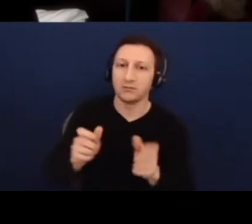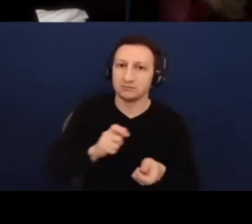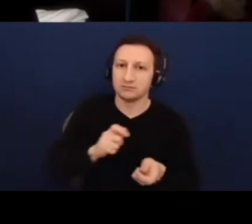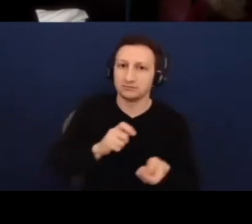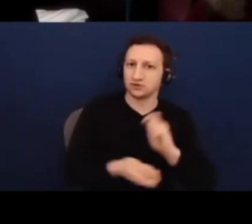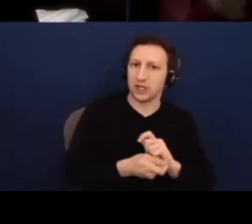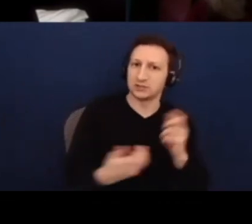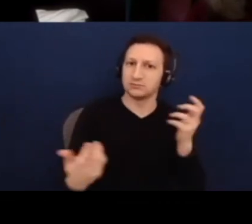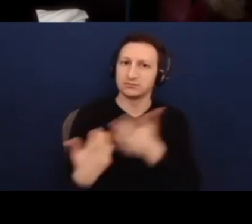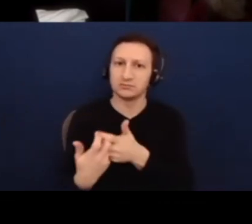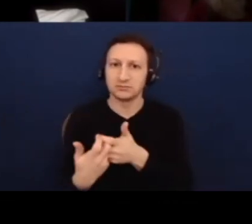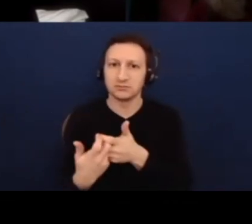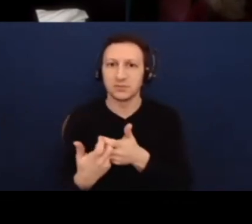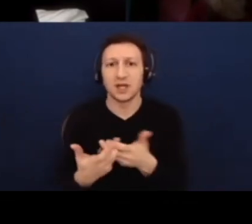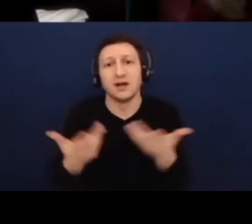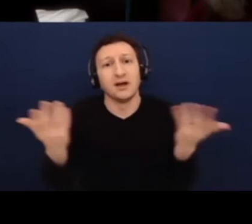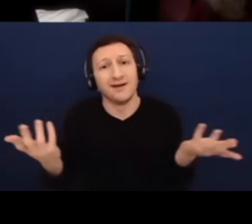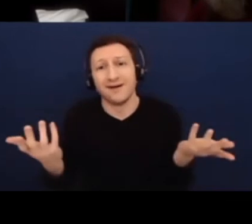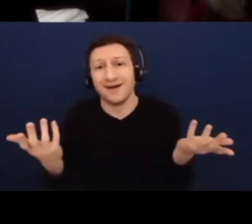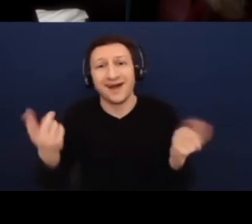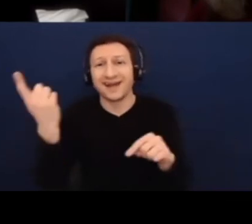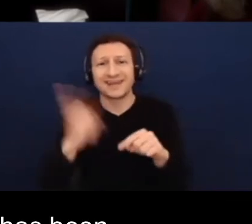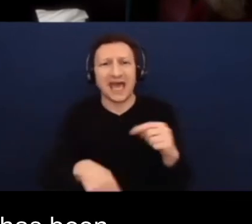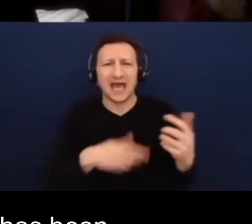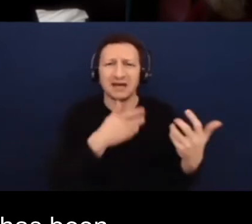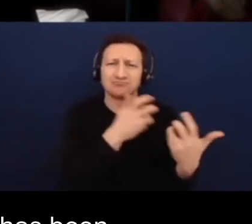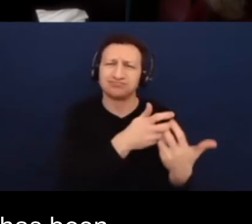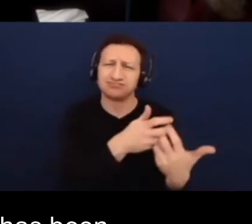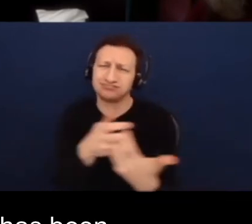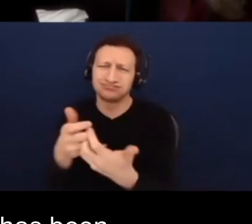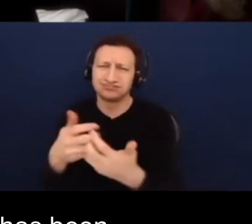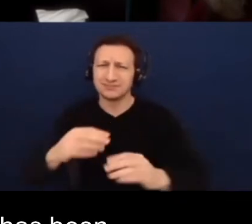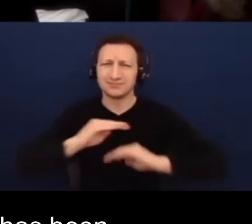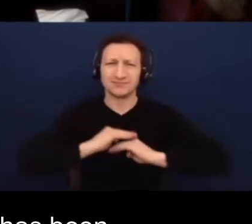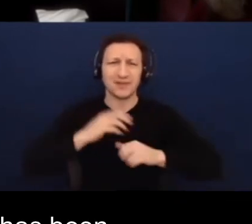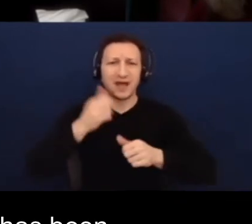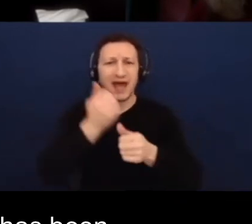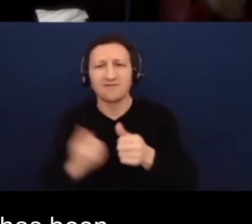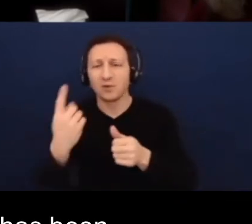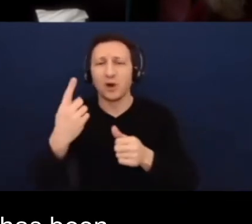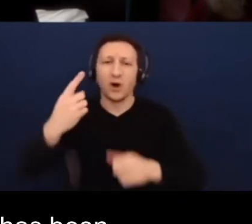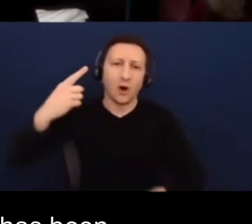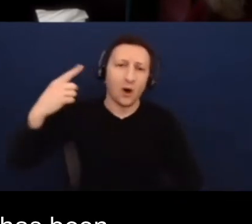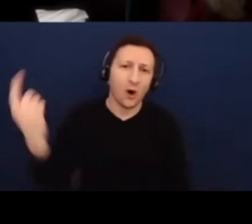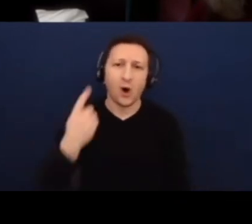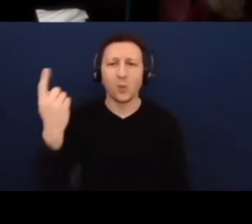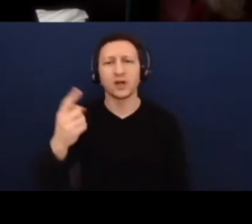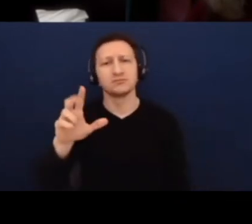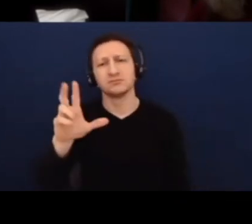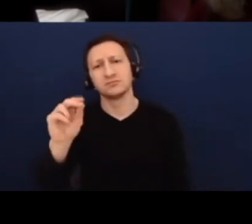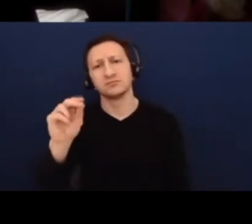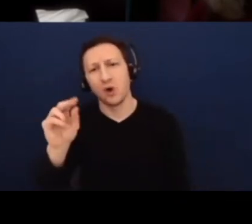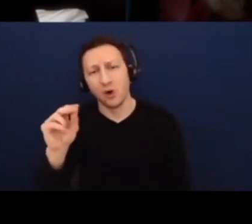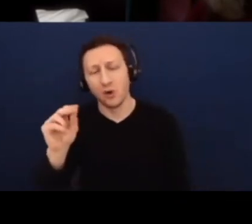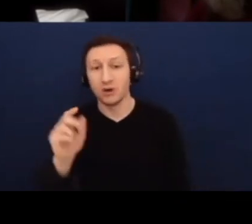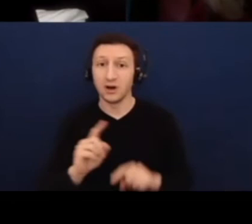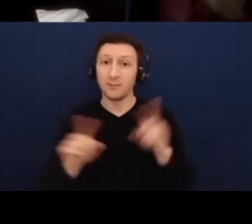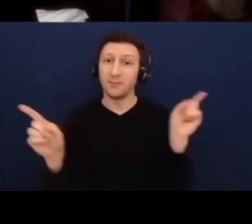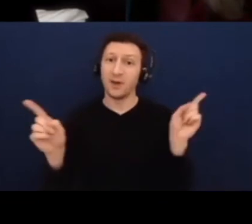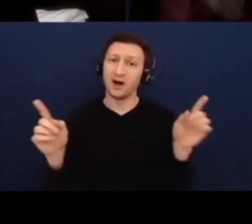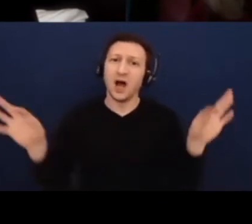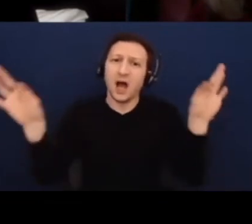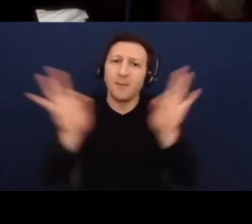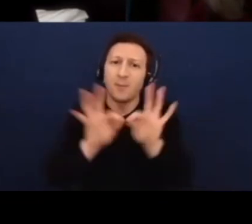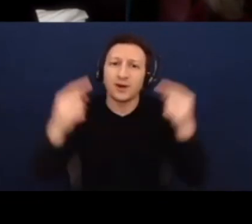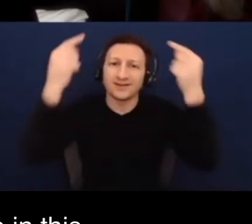a perfect world, but we're going to get better all the time. So I think this has been a really rich conversation, and I think